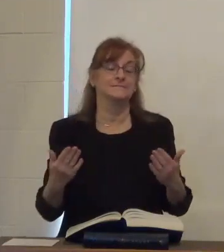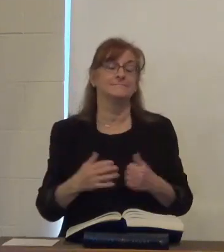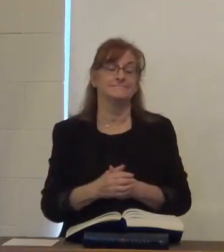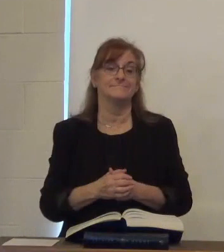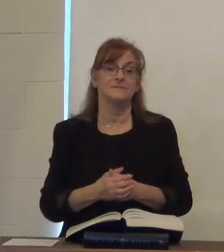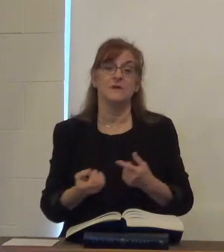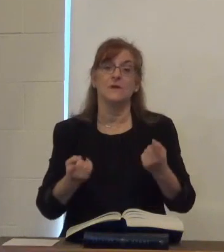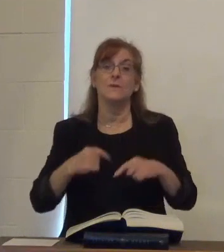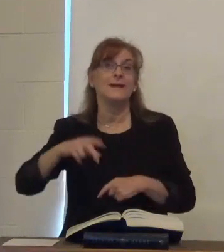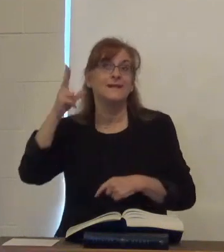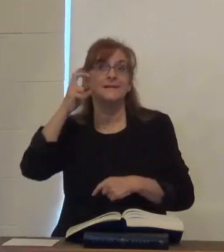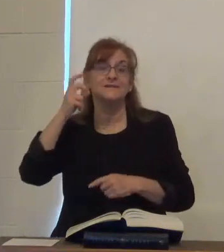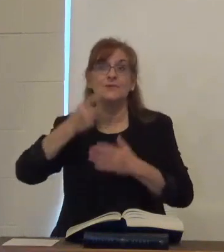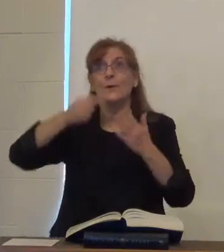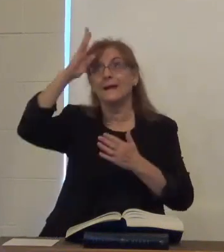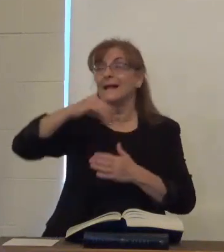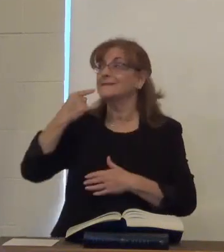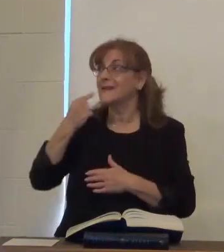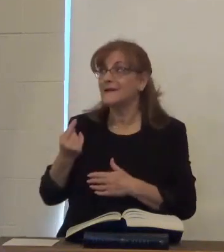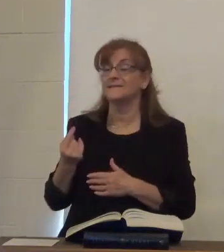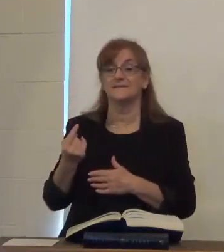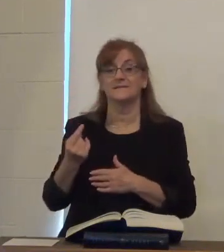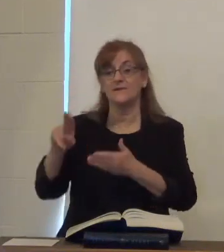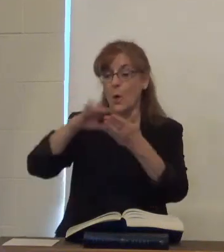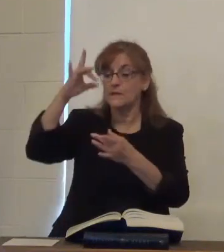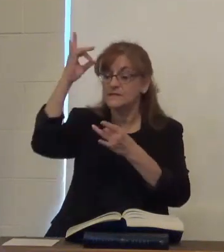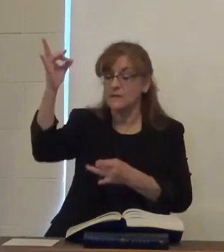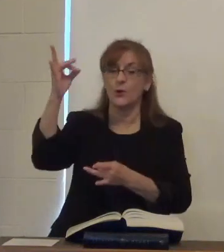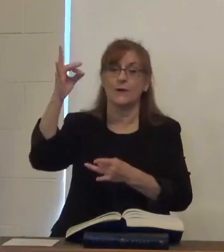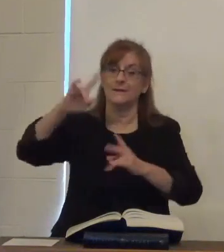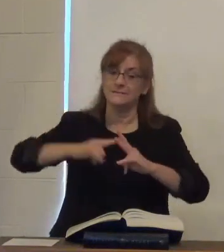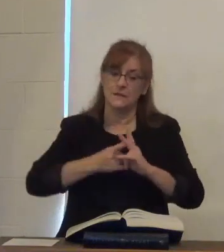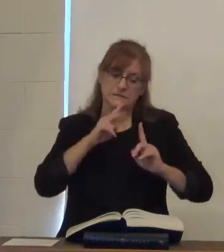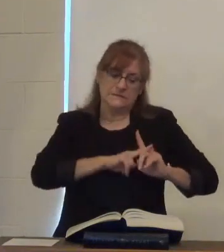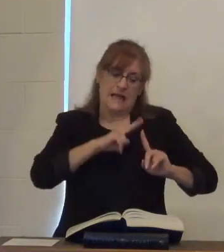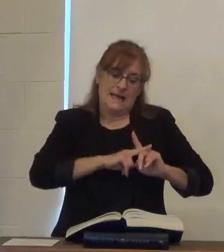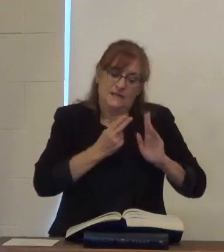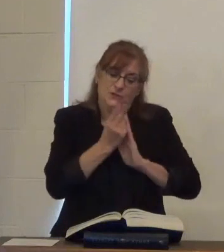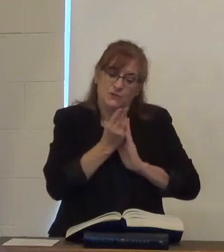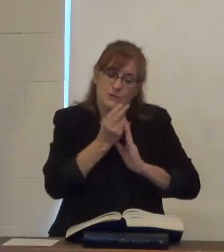When we listen to what God has to say, and the Holy Spirit starts applying